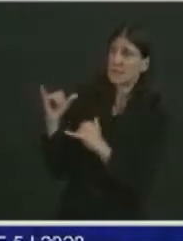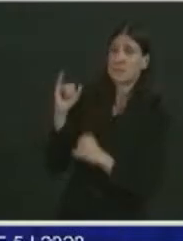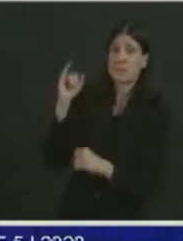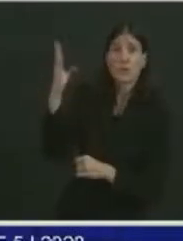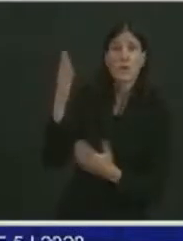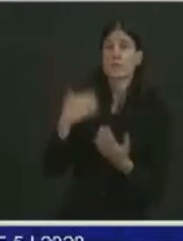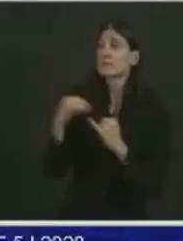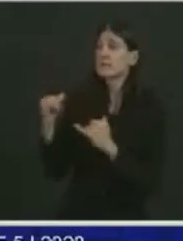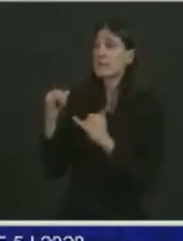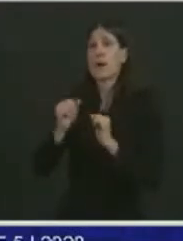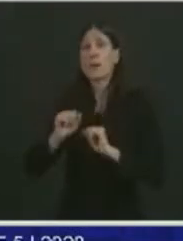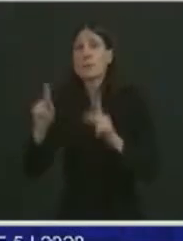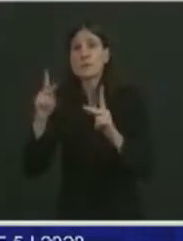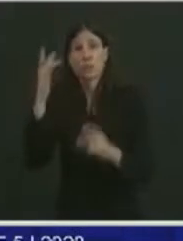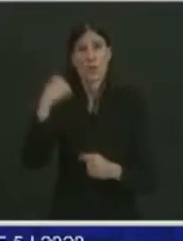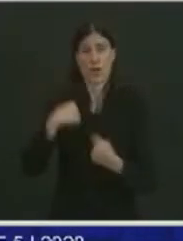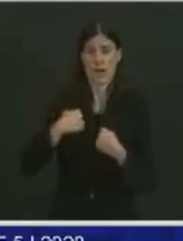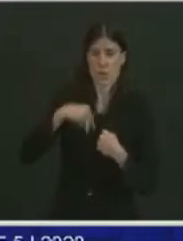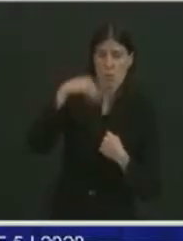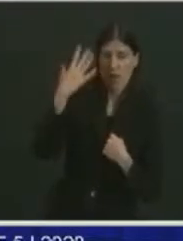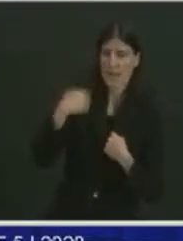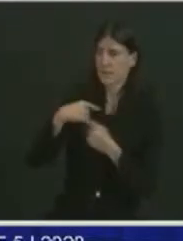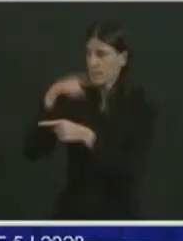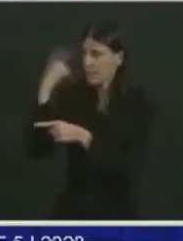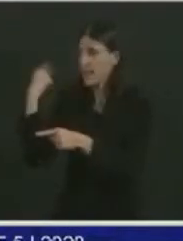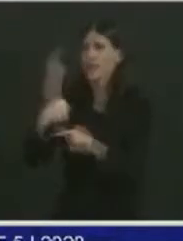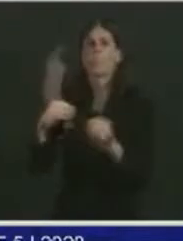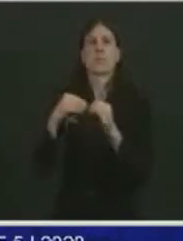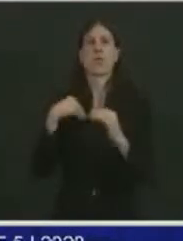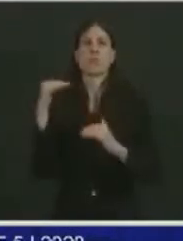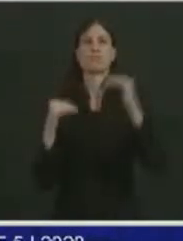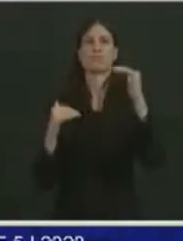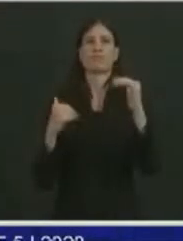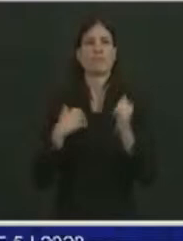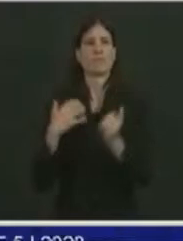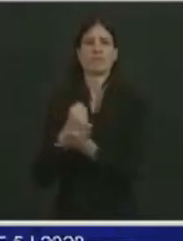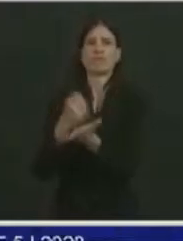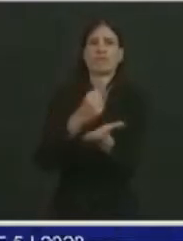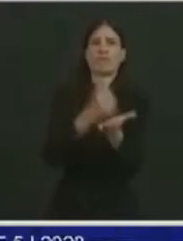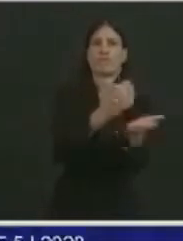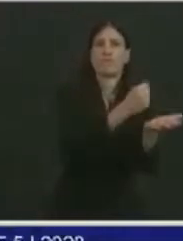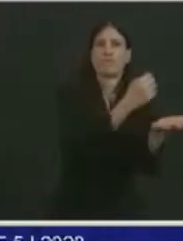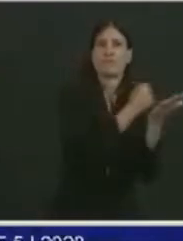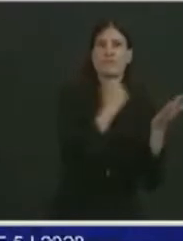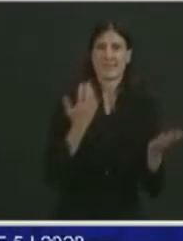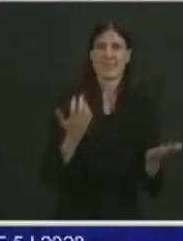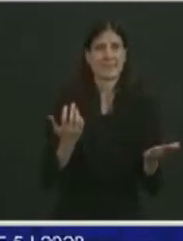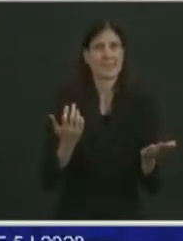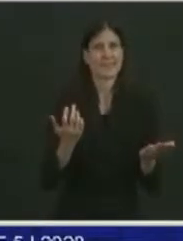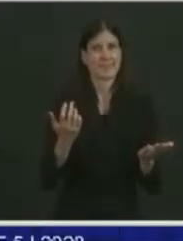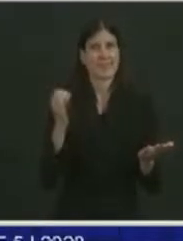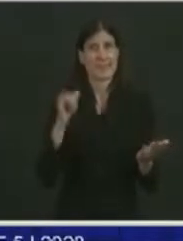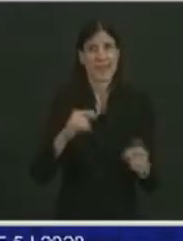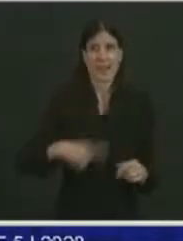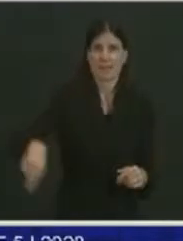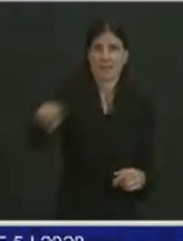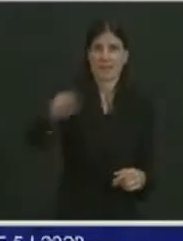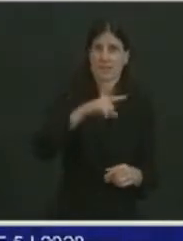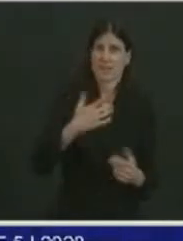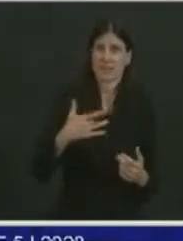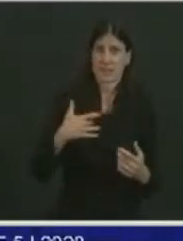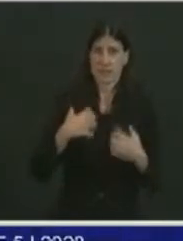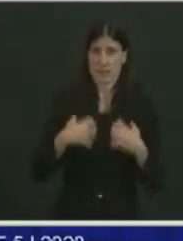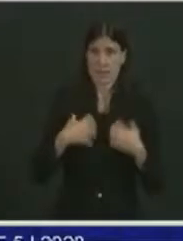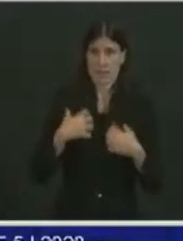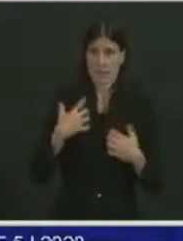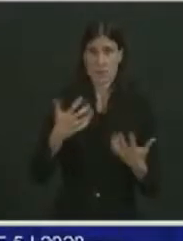it, be uncomfortable in that, and use that discomfort as a motivator to make change. Dr. Alexander